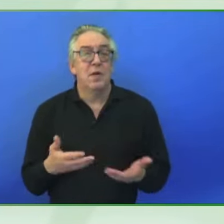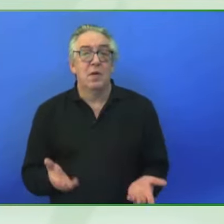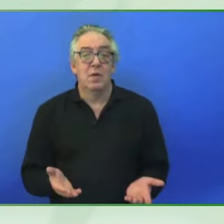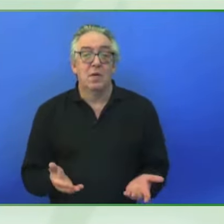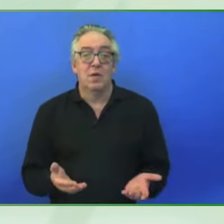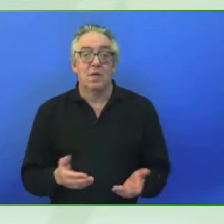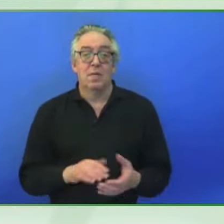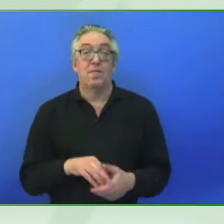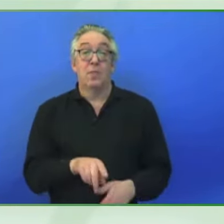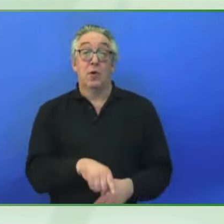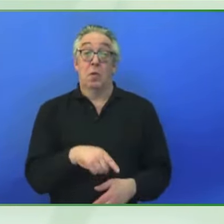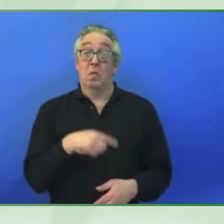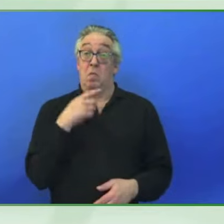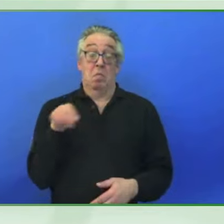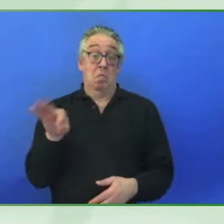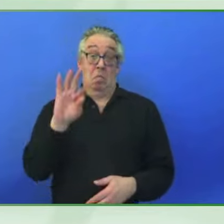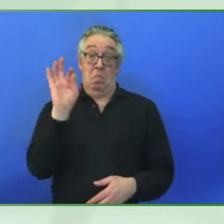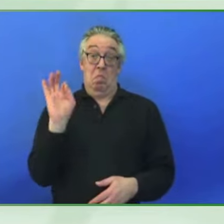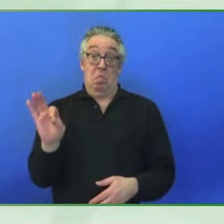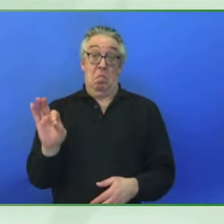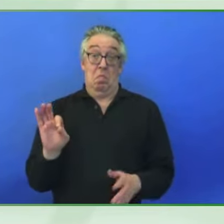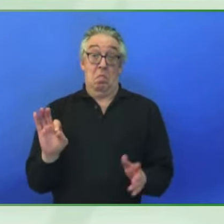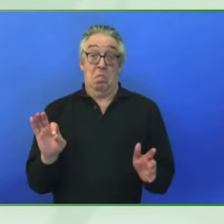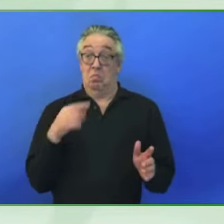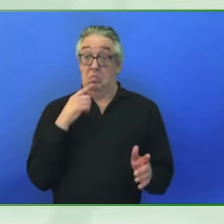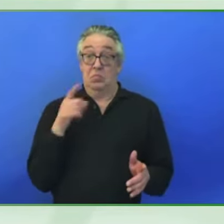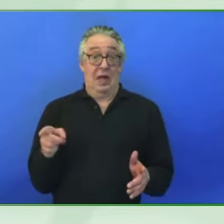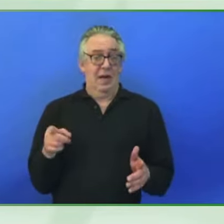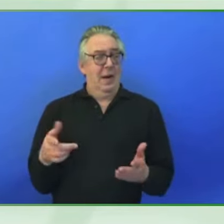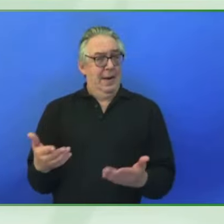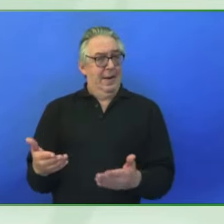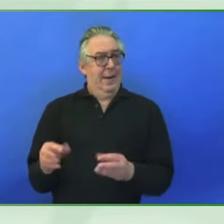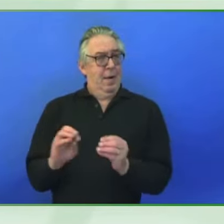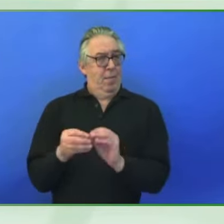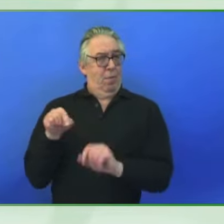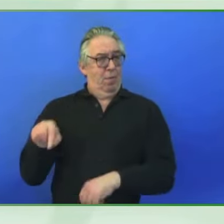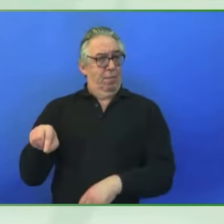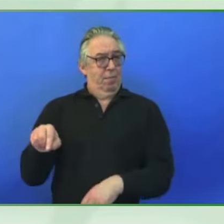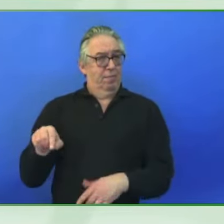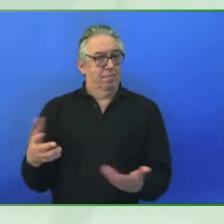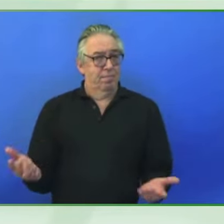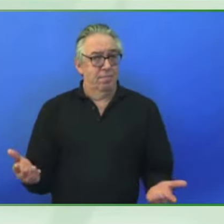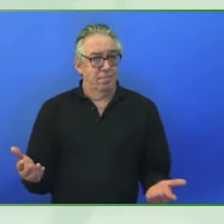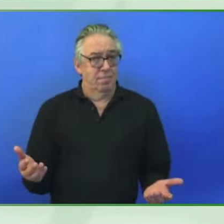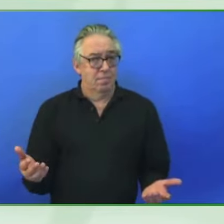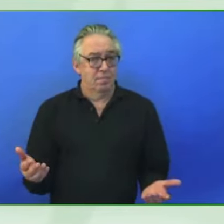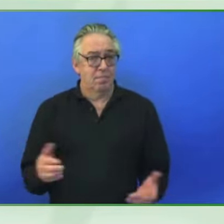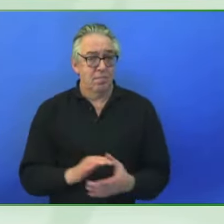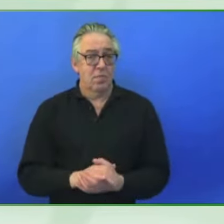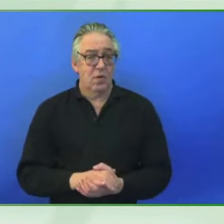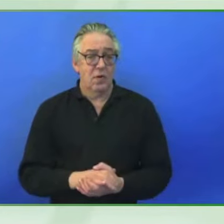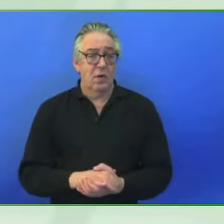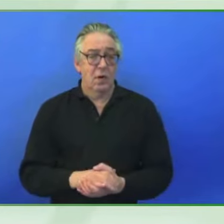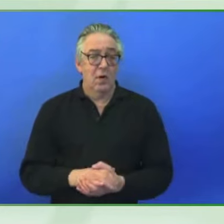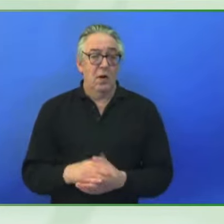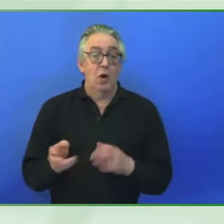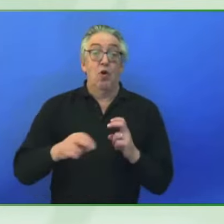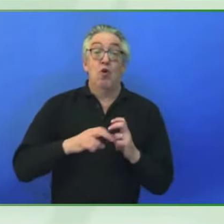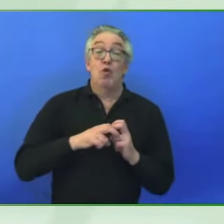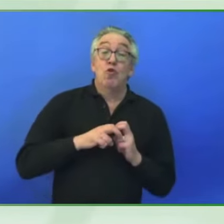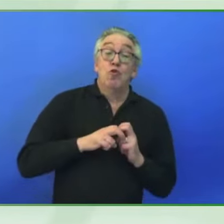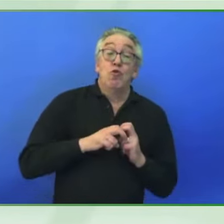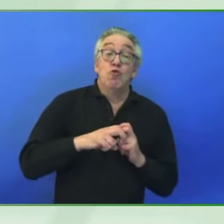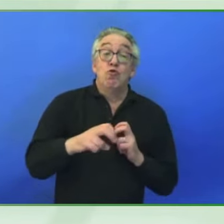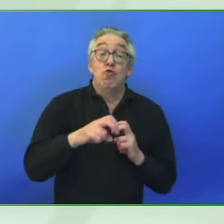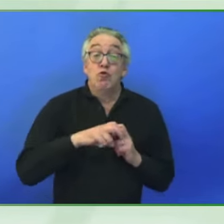open challenge to understand what some of the common concerns in transportation and mobility exist.